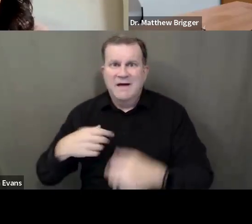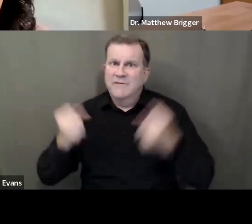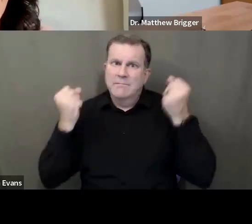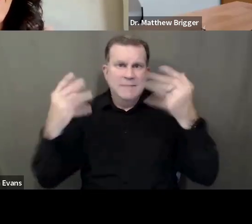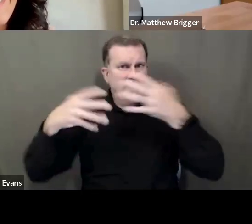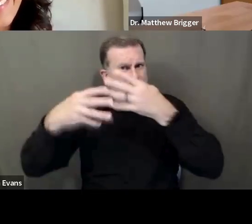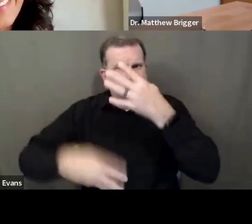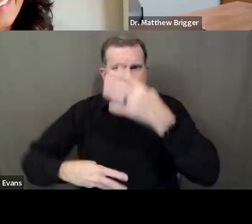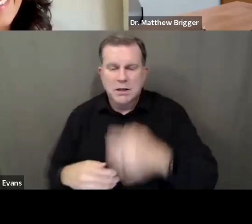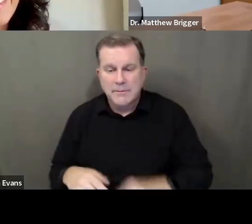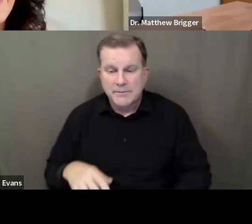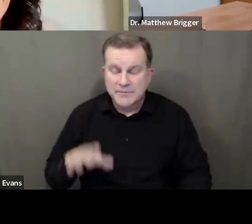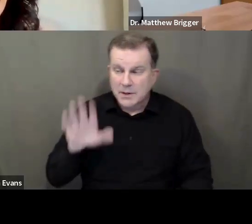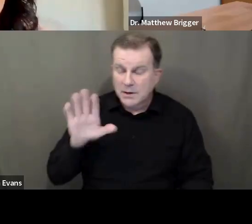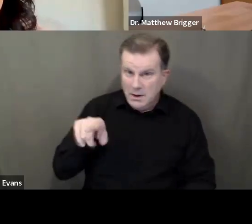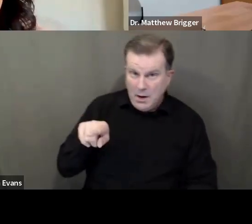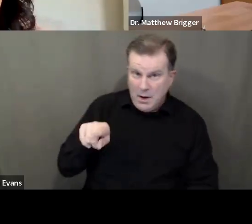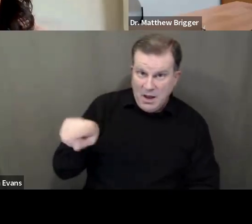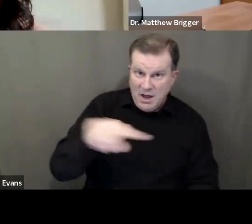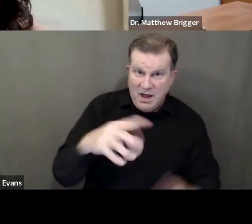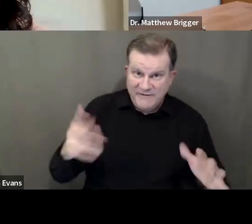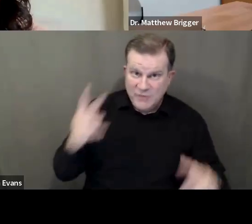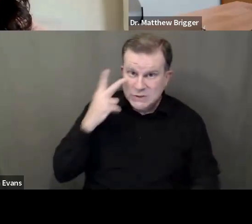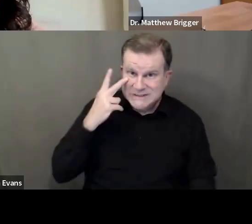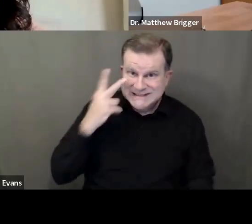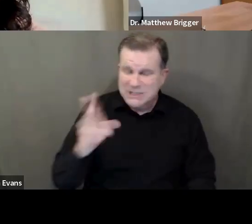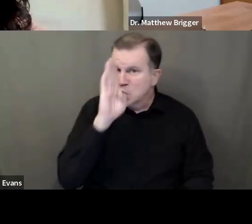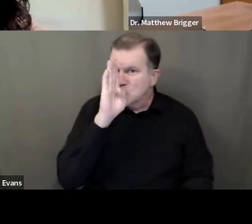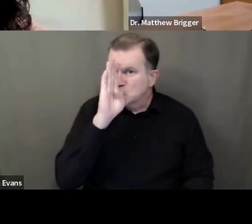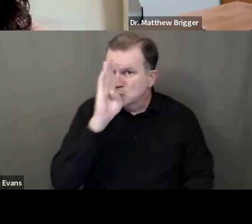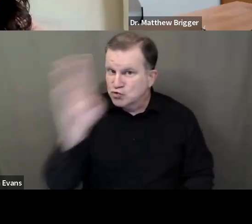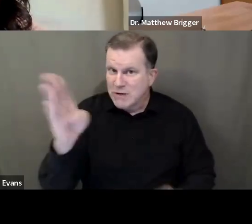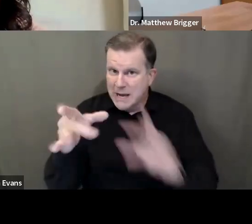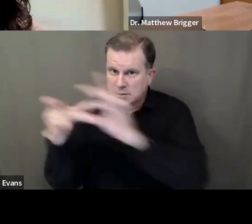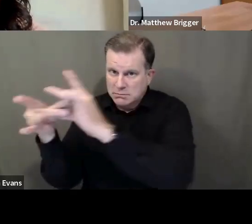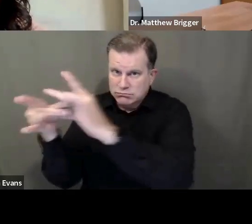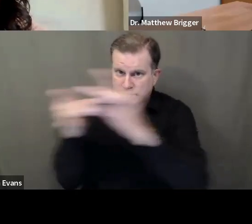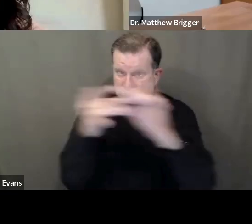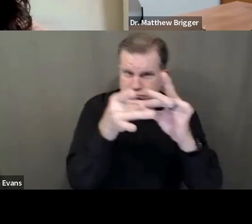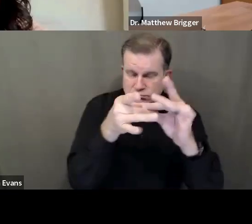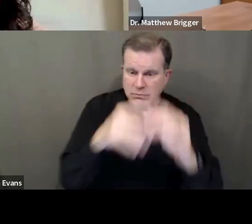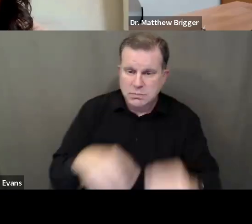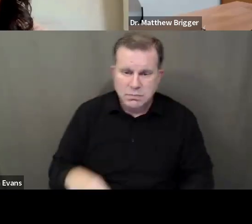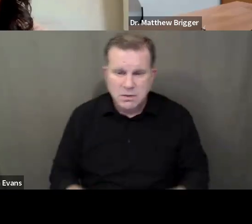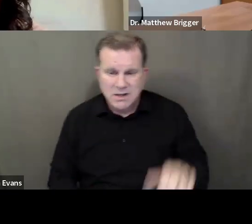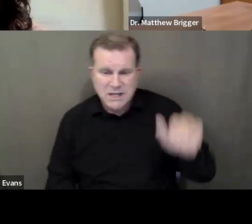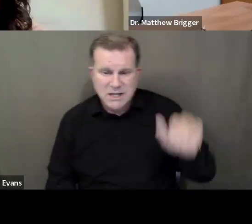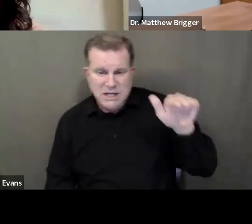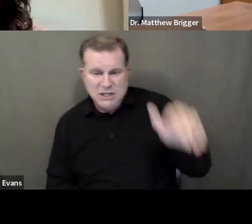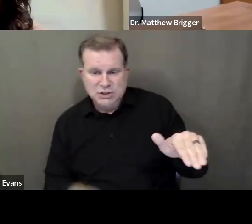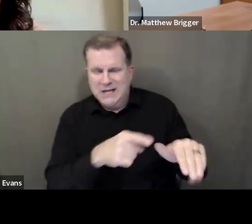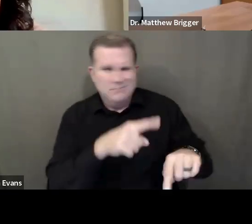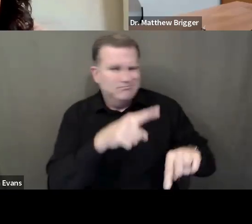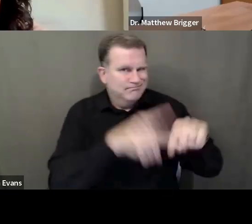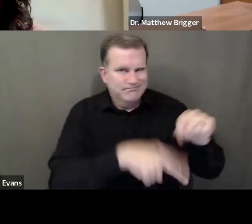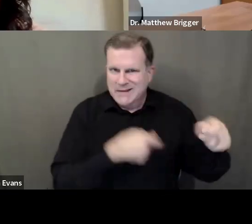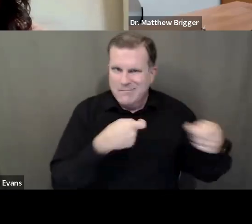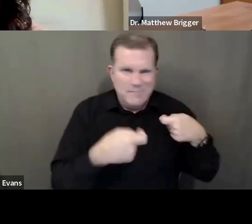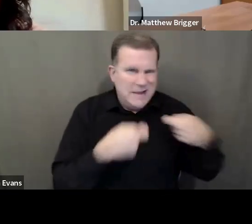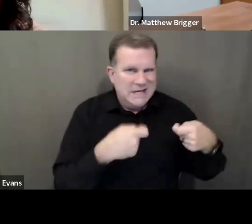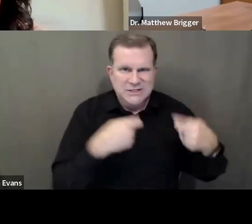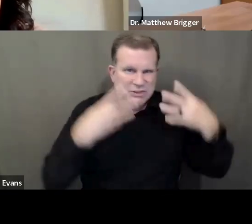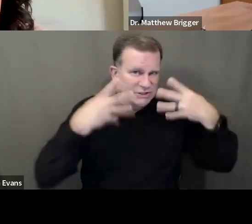see. Have you seen a direct correlation between a child's inability to manage their secretions